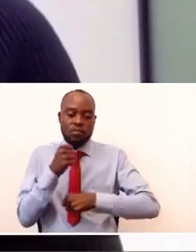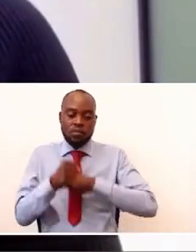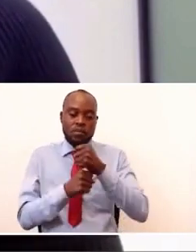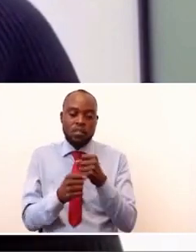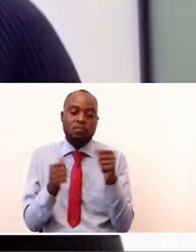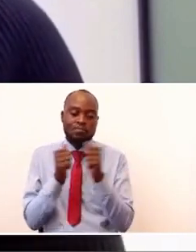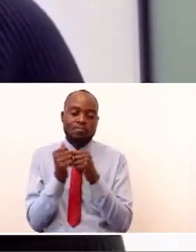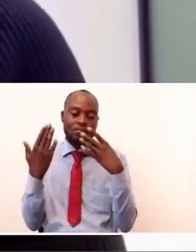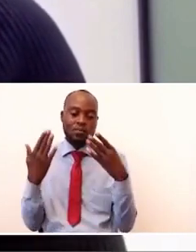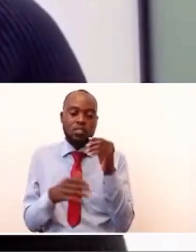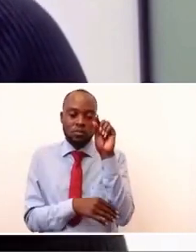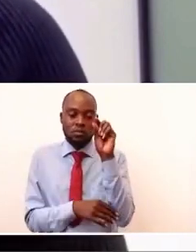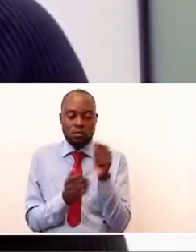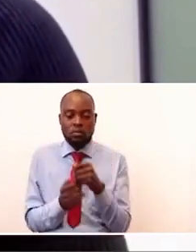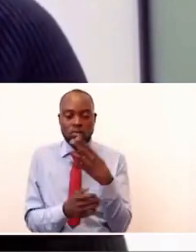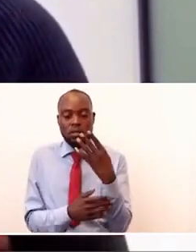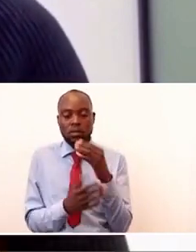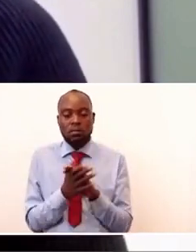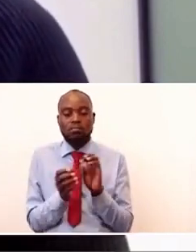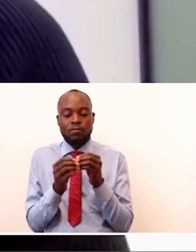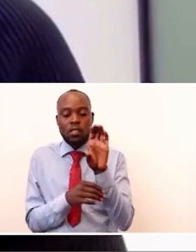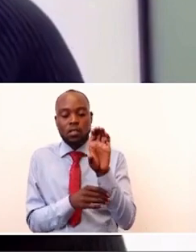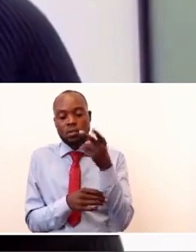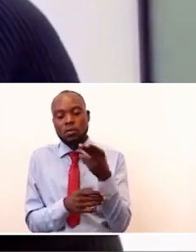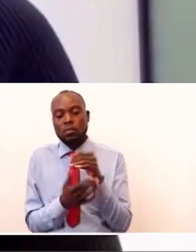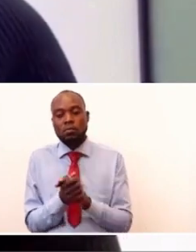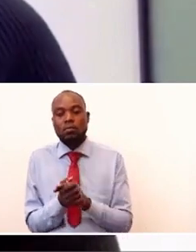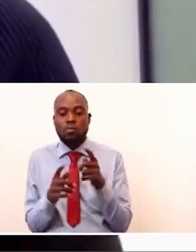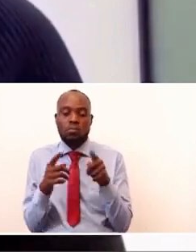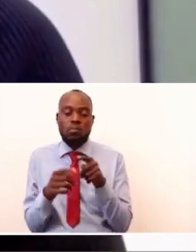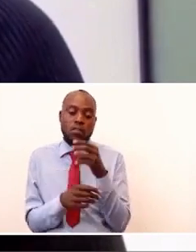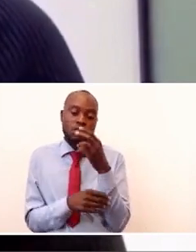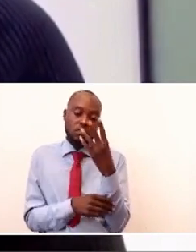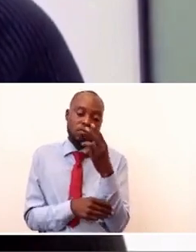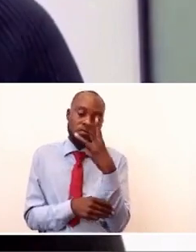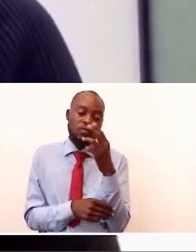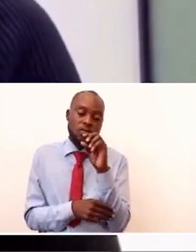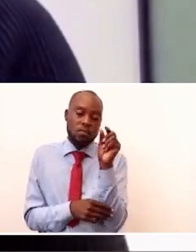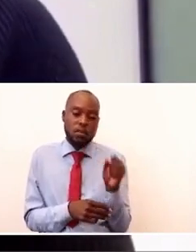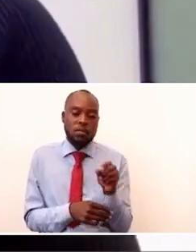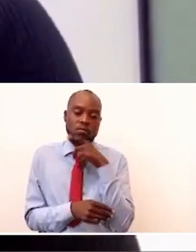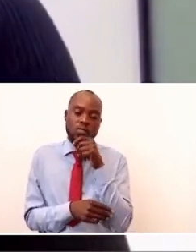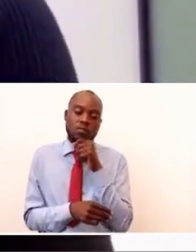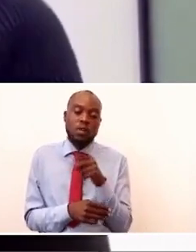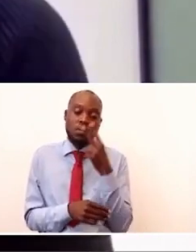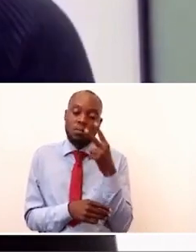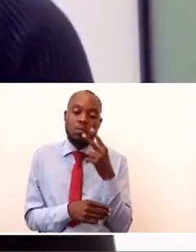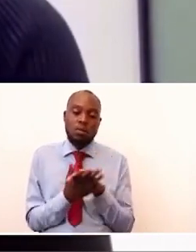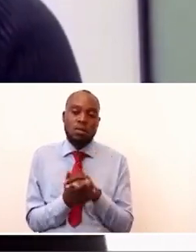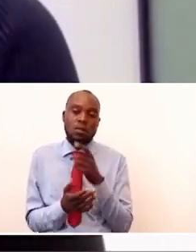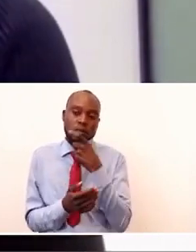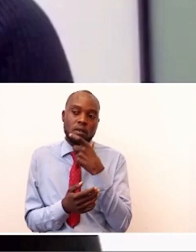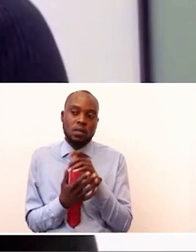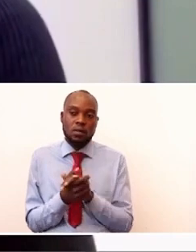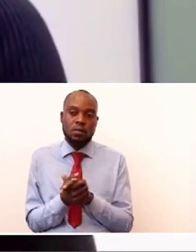trading in crypto. And 43% of men said they're actually trading in crypto. And so if you look at in terms of risk and you also